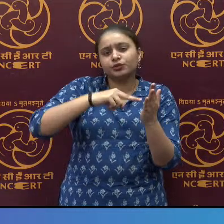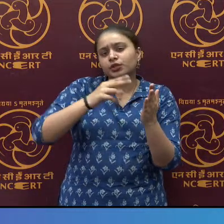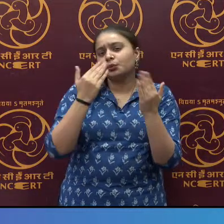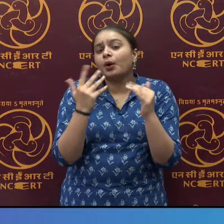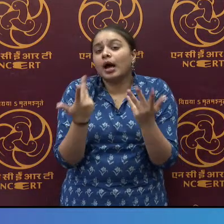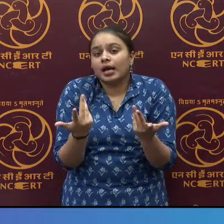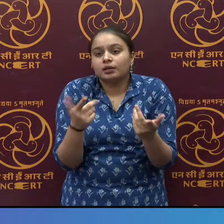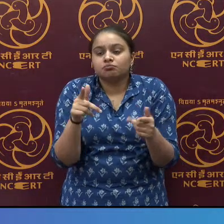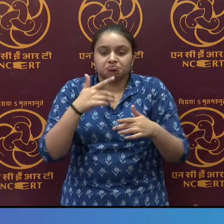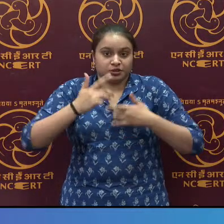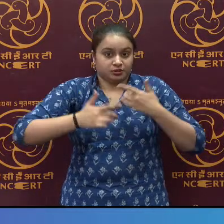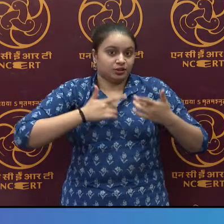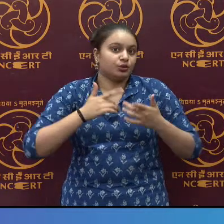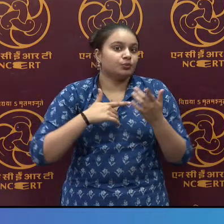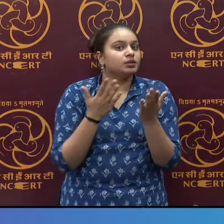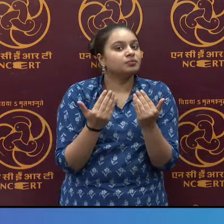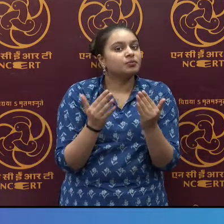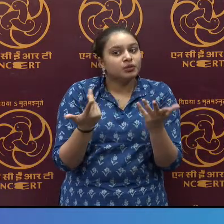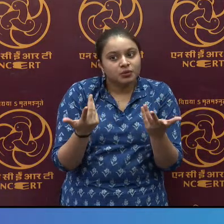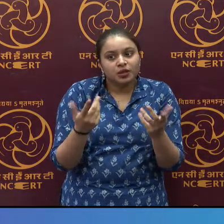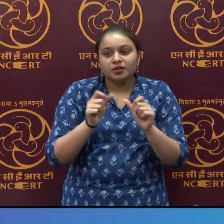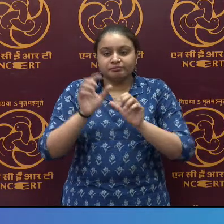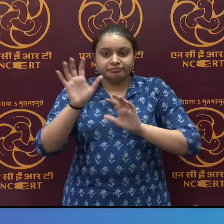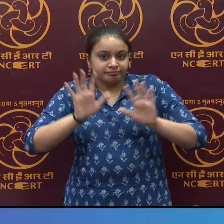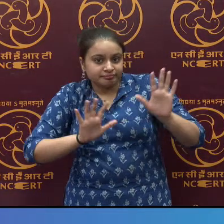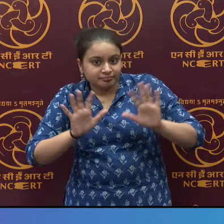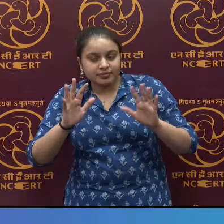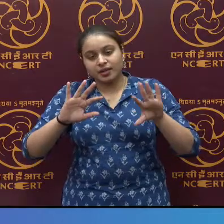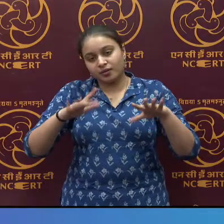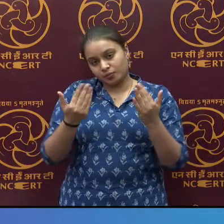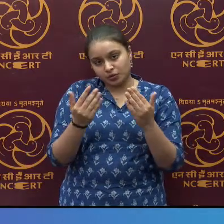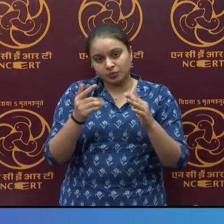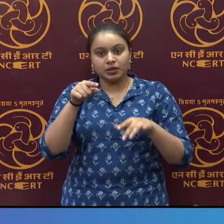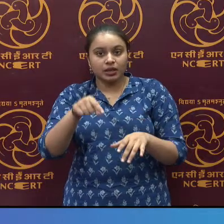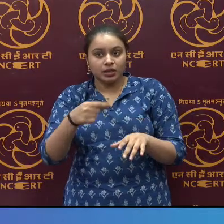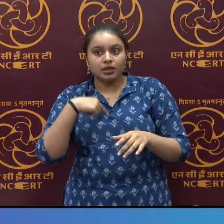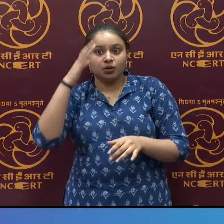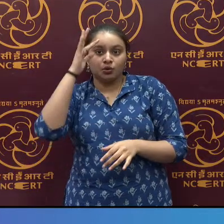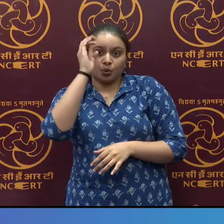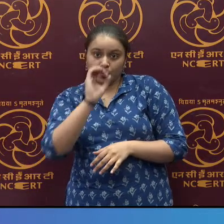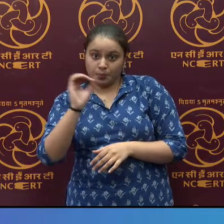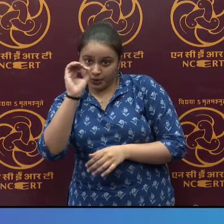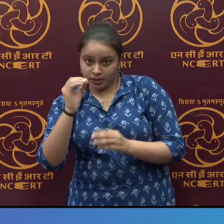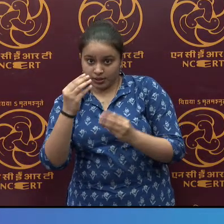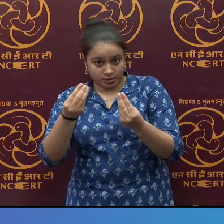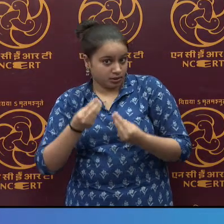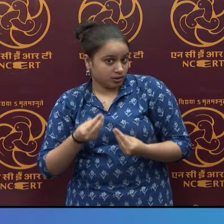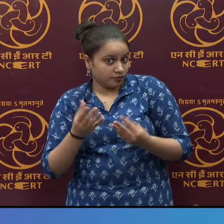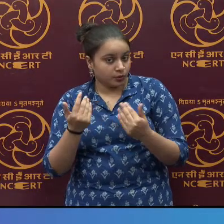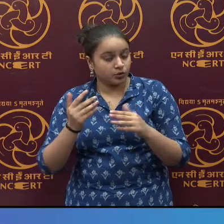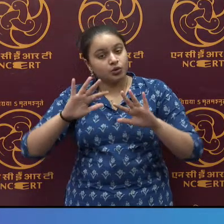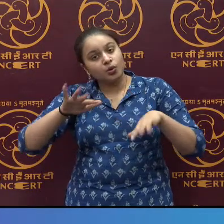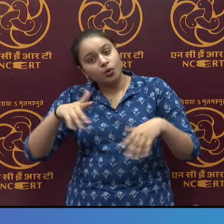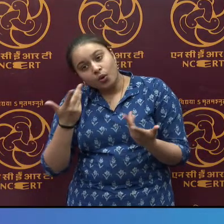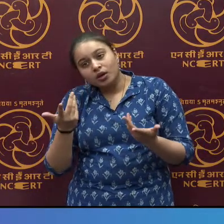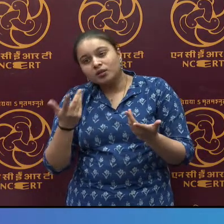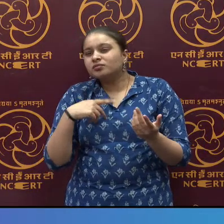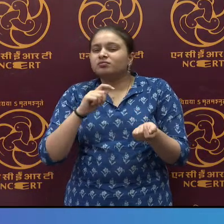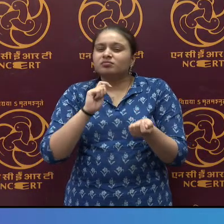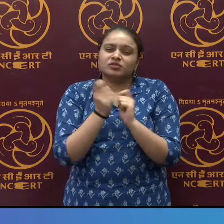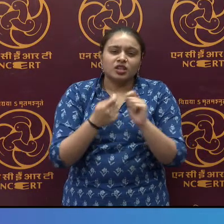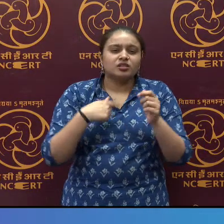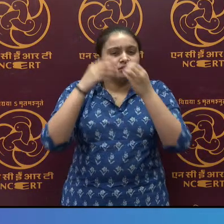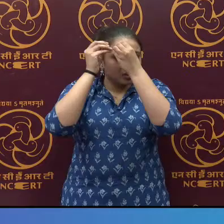be interesting to read, entertaining. It might give an opinion or it can be factual